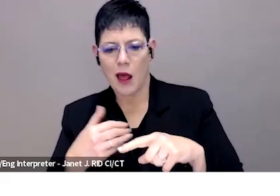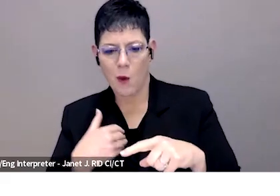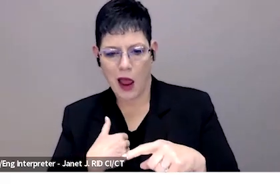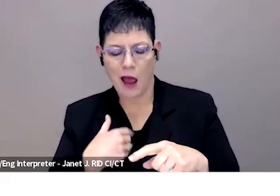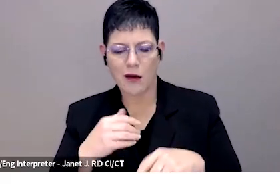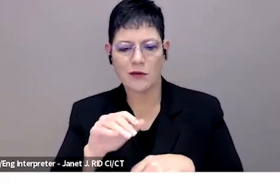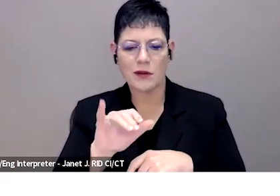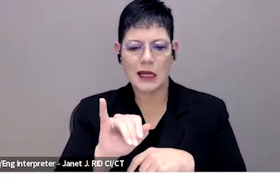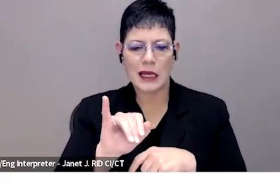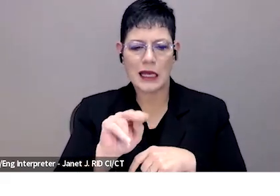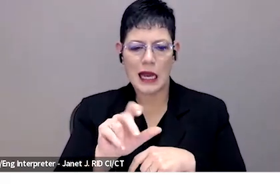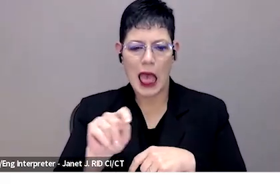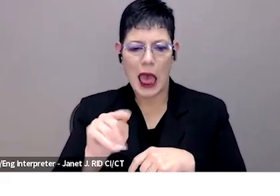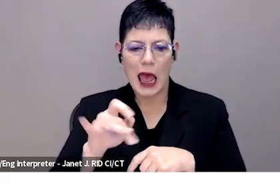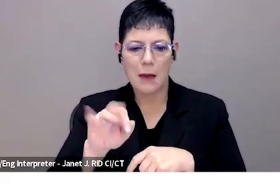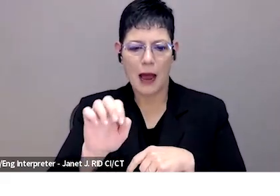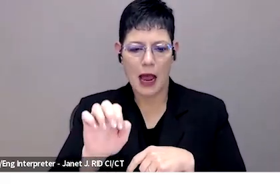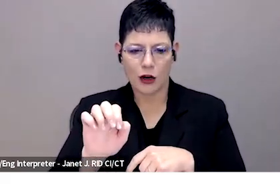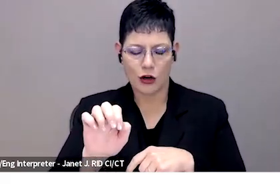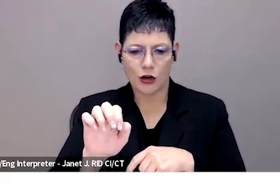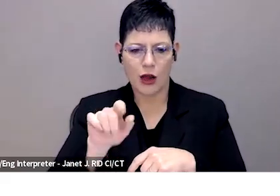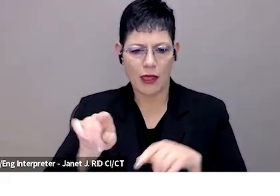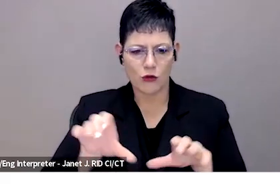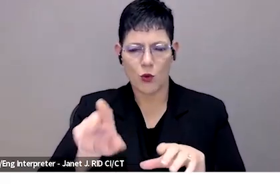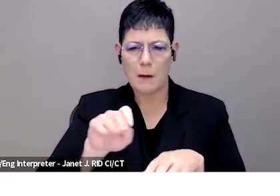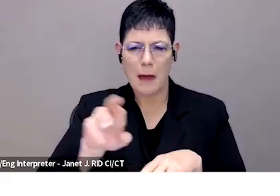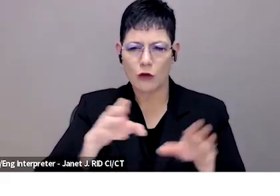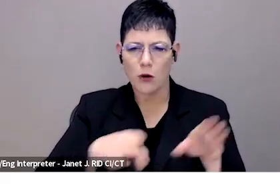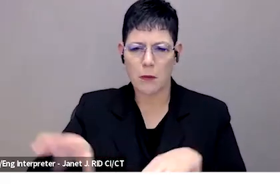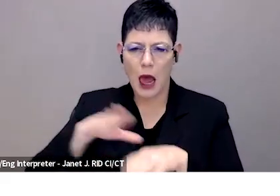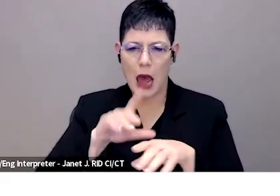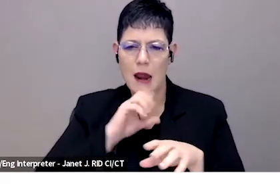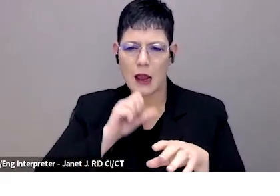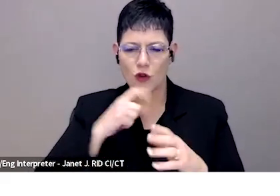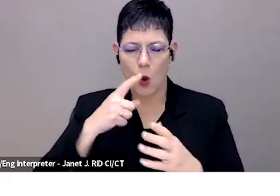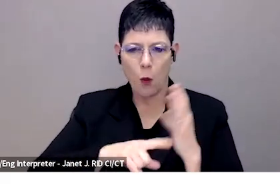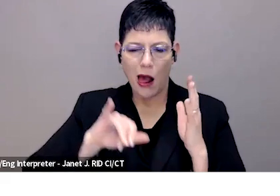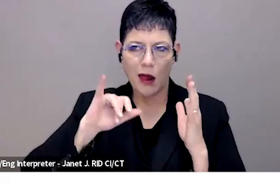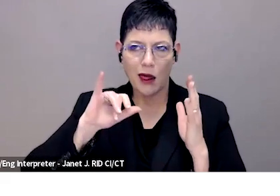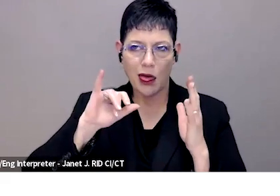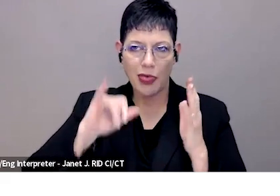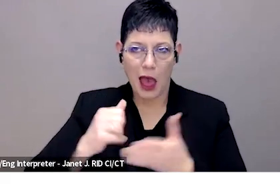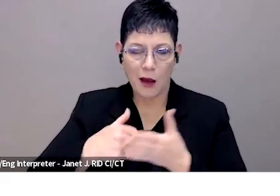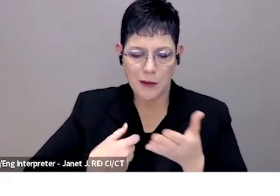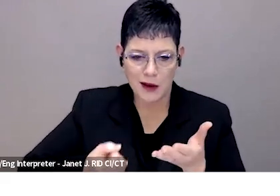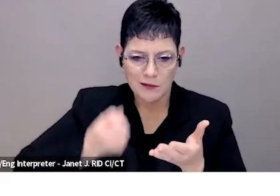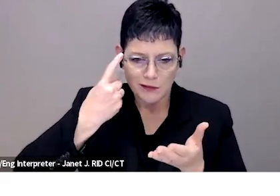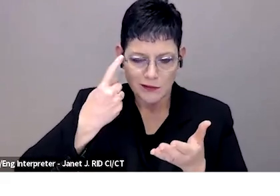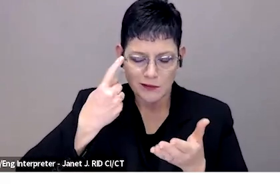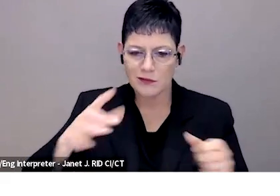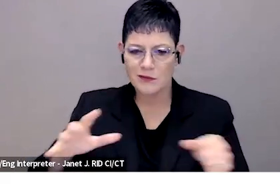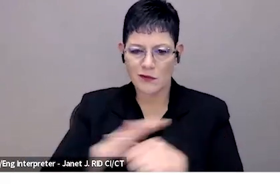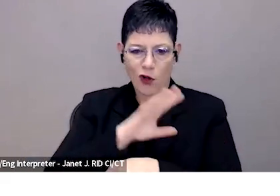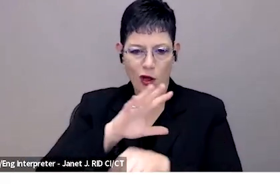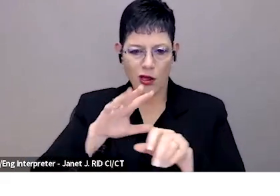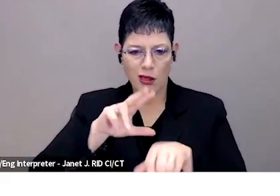Empire, which is also doing their own master plan on aging. So what this tells me is that the entire nation is